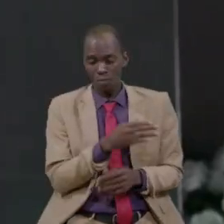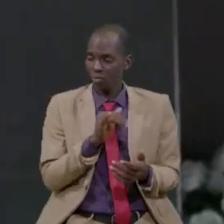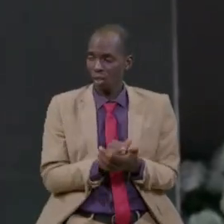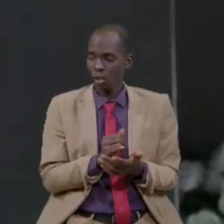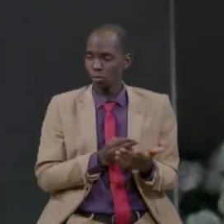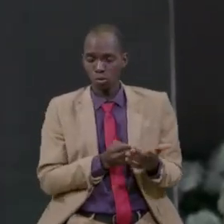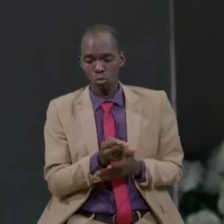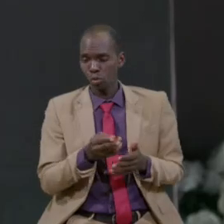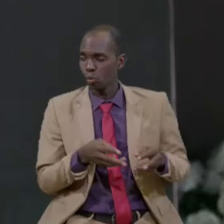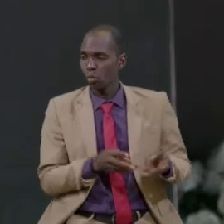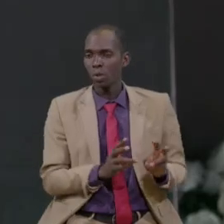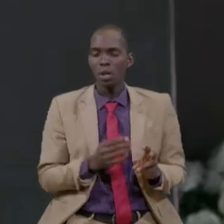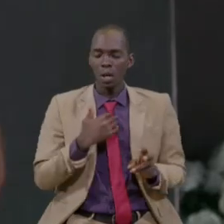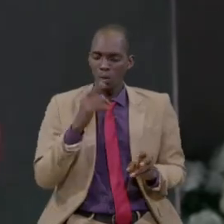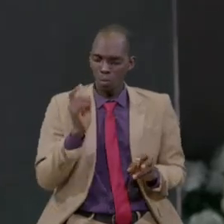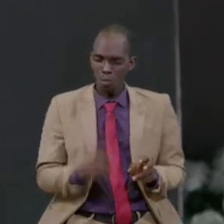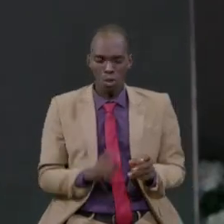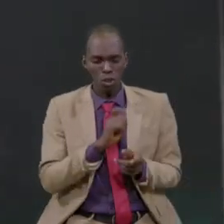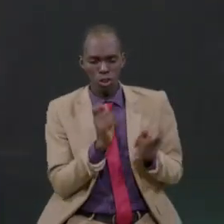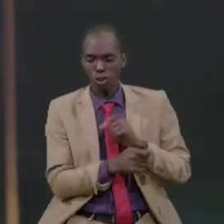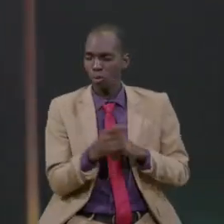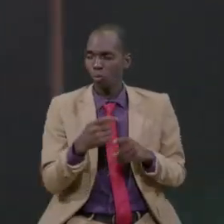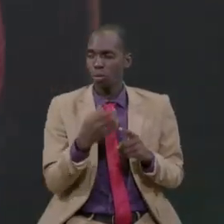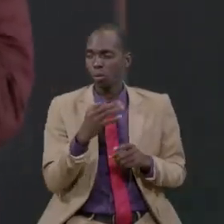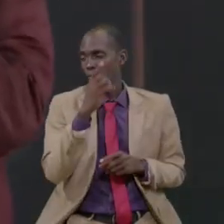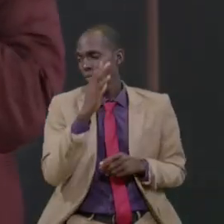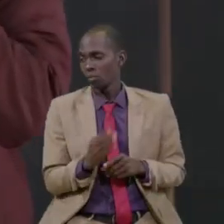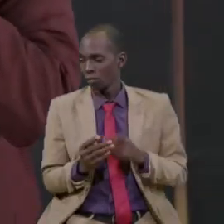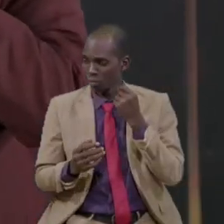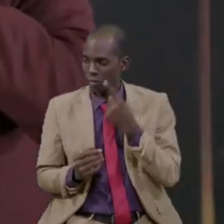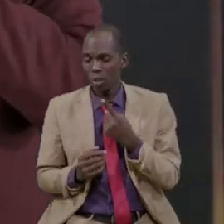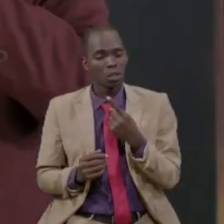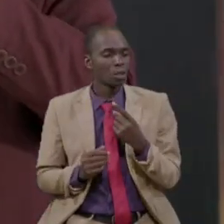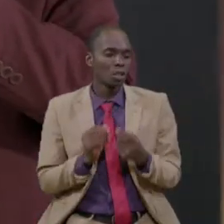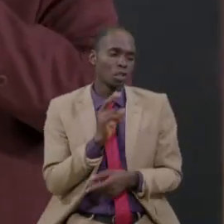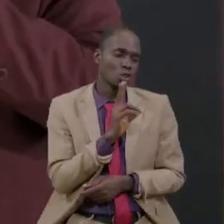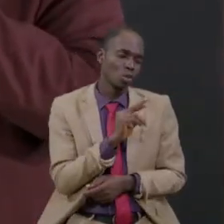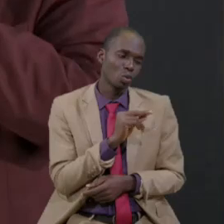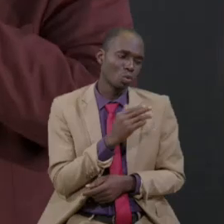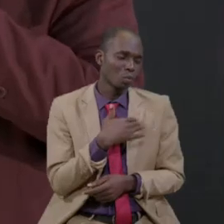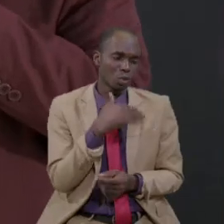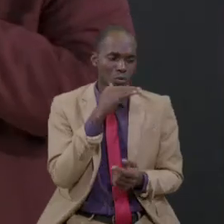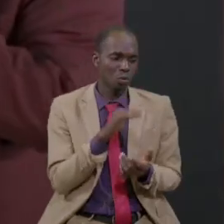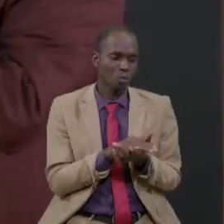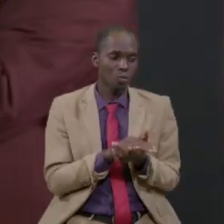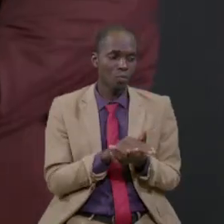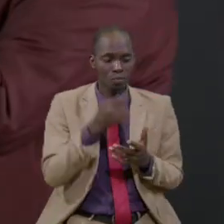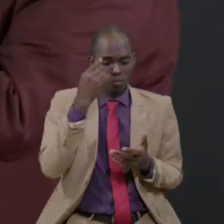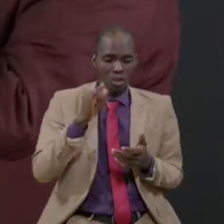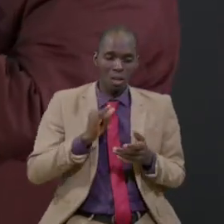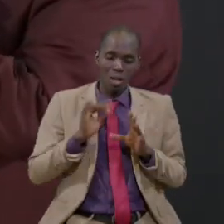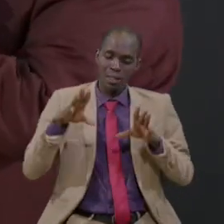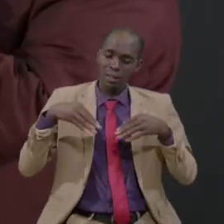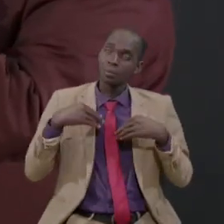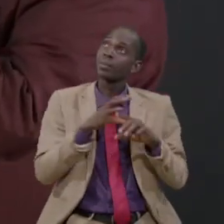of Christ. No, madam, because we met Christ before you came in. And we